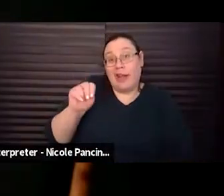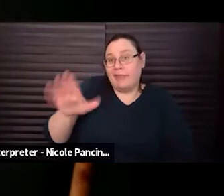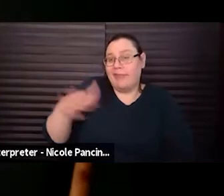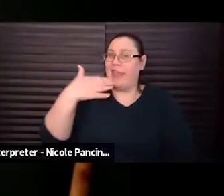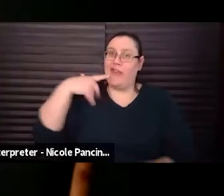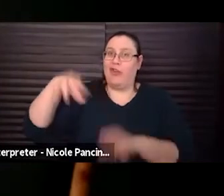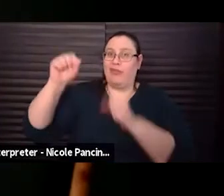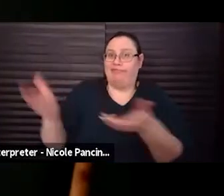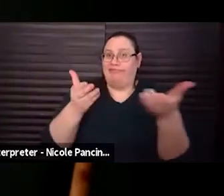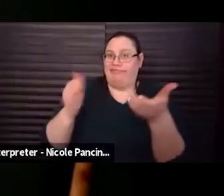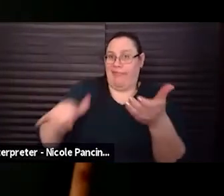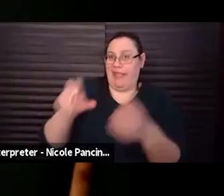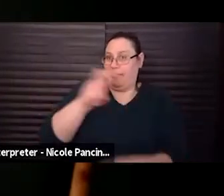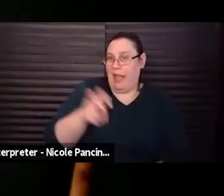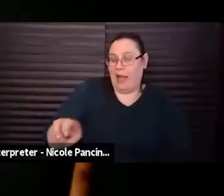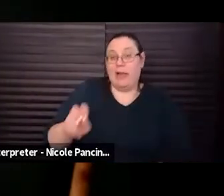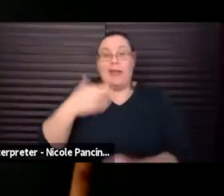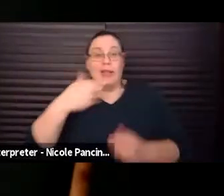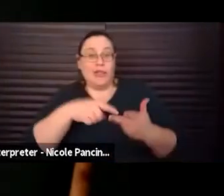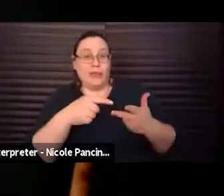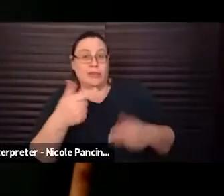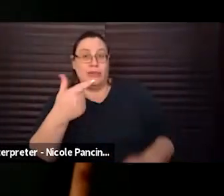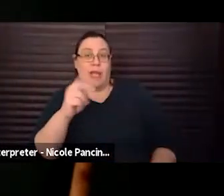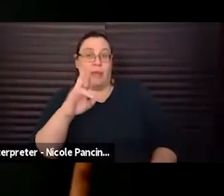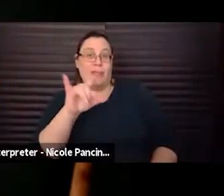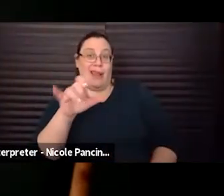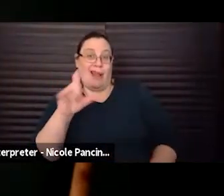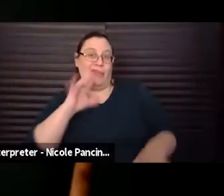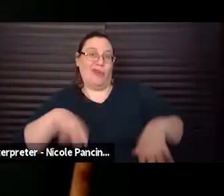this panel, and certainly Gabrielle for putting it together.